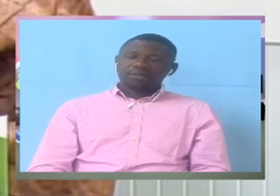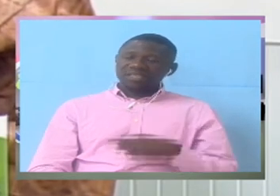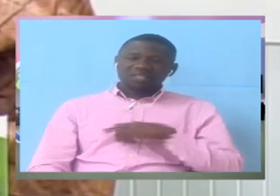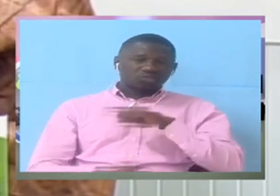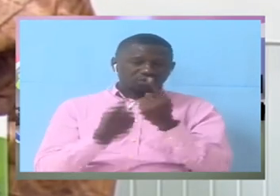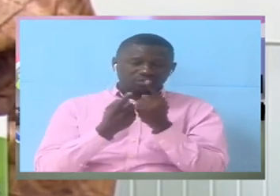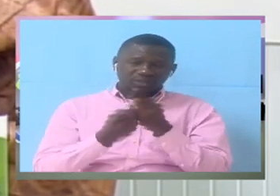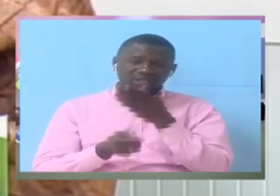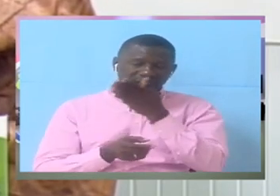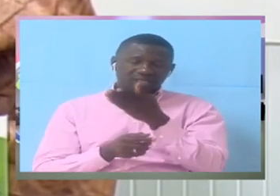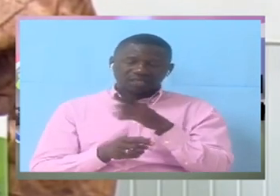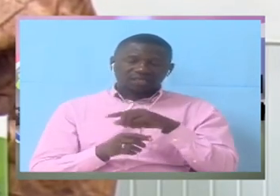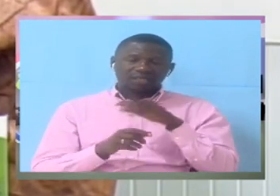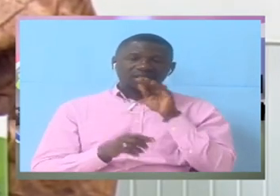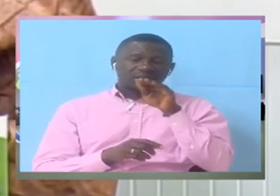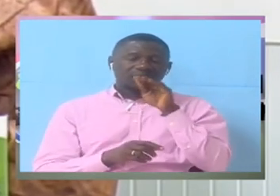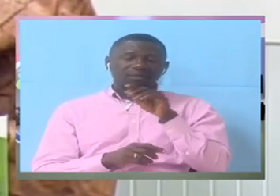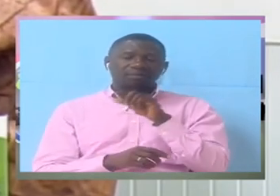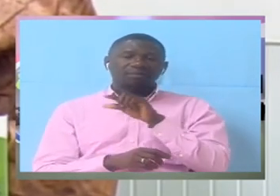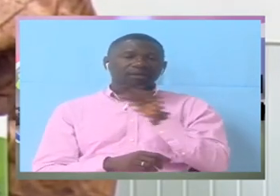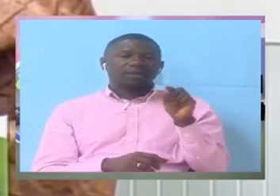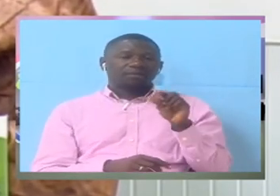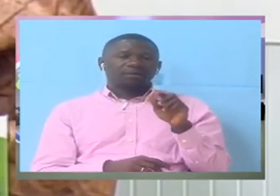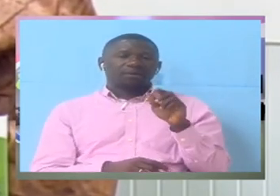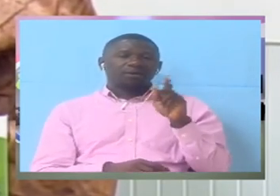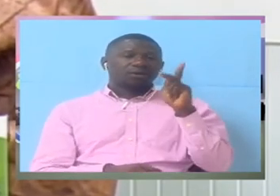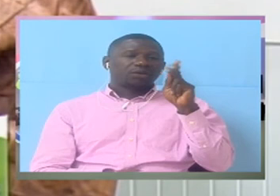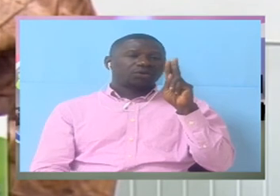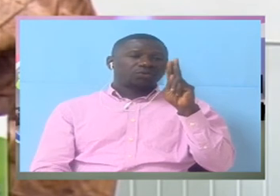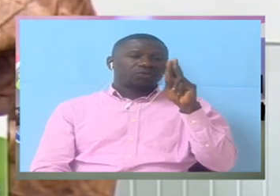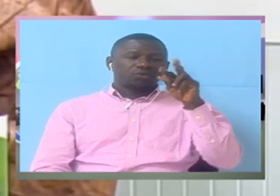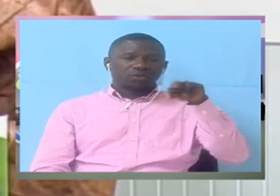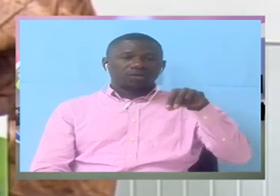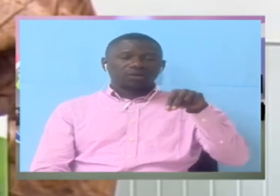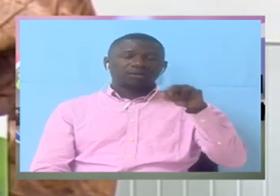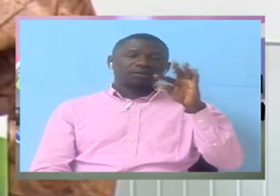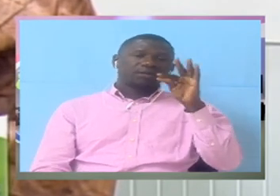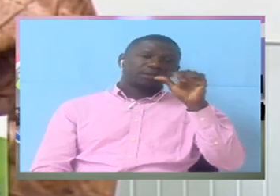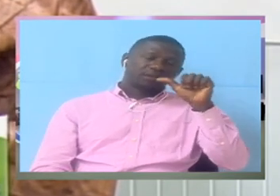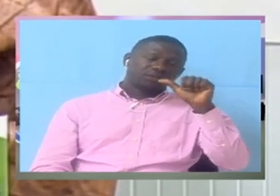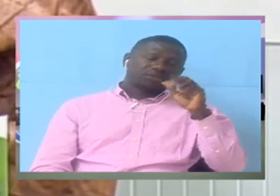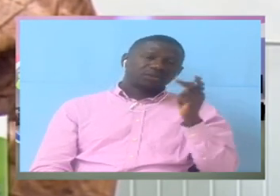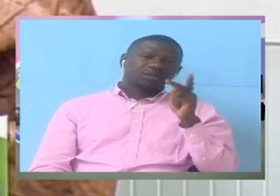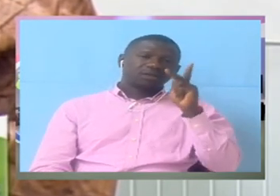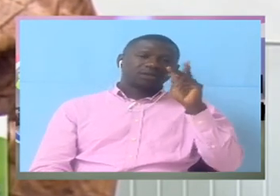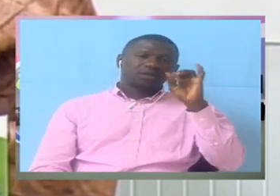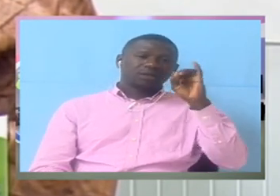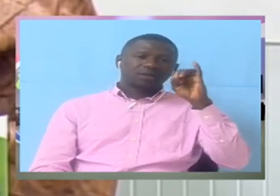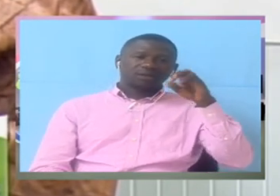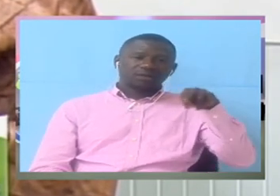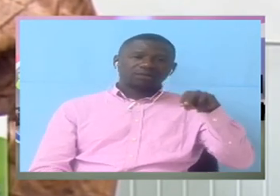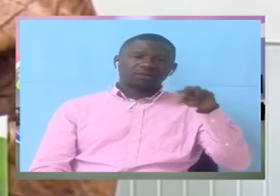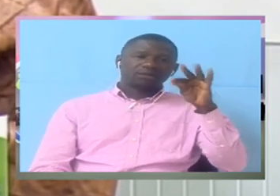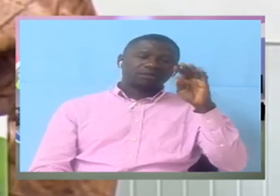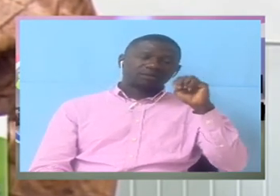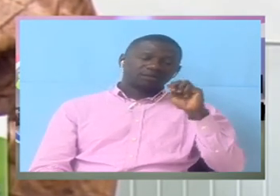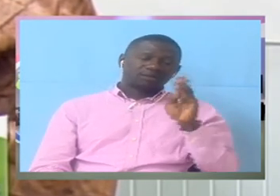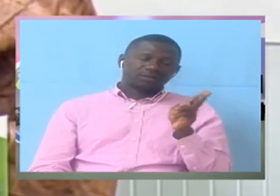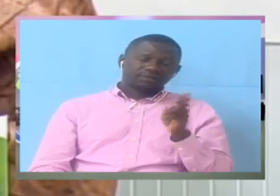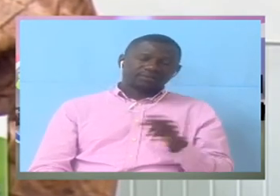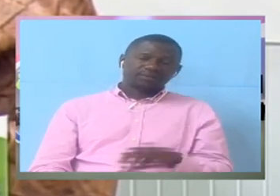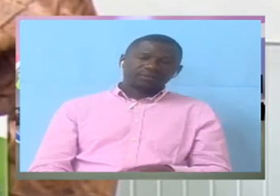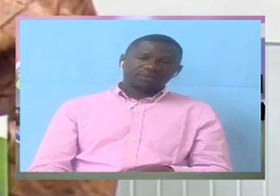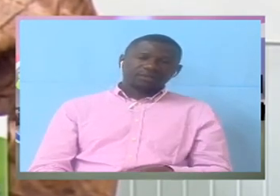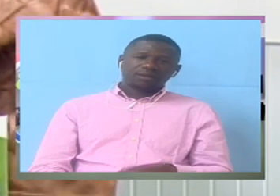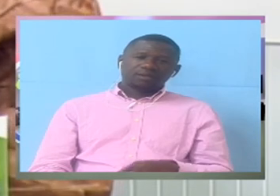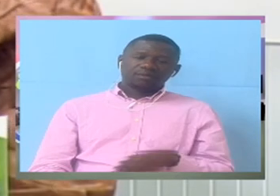There is something they call Kunta Kinte. Kunta Kinte nyul samba jolo men na kabri be tuba bol be samba. The boat that